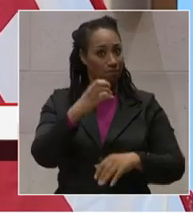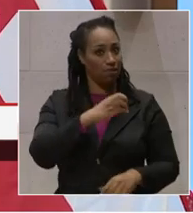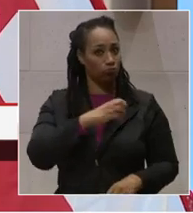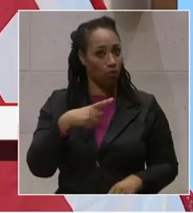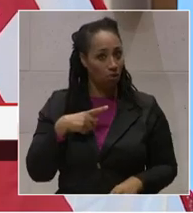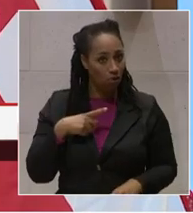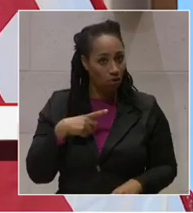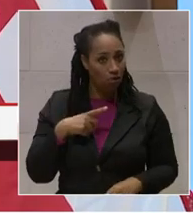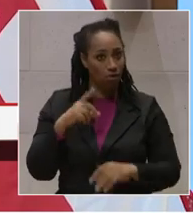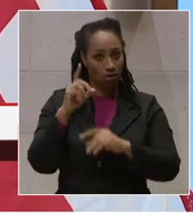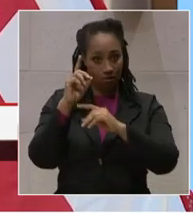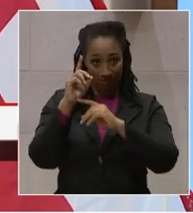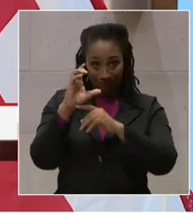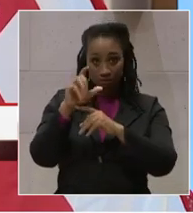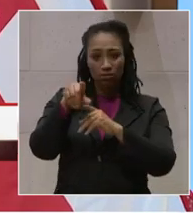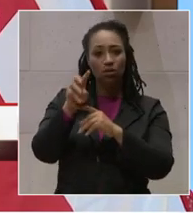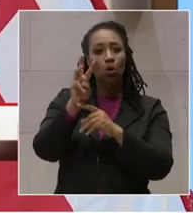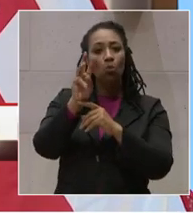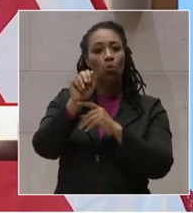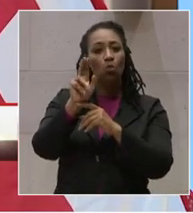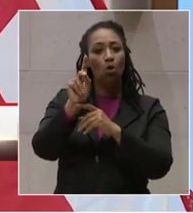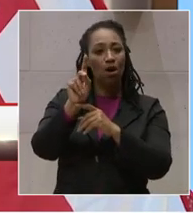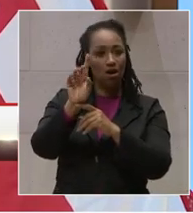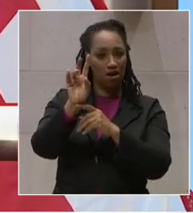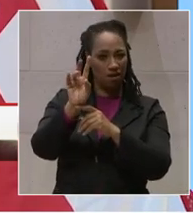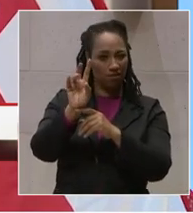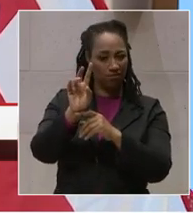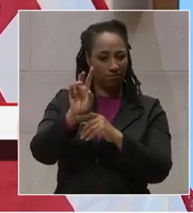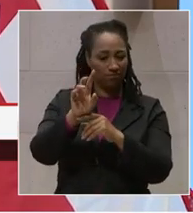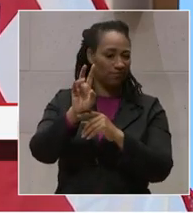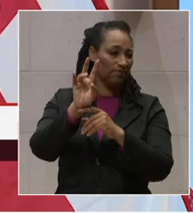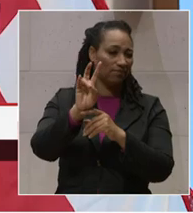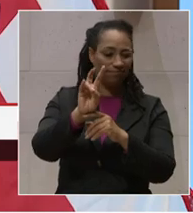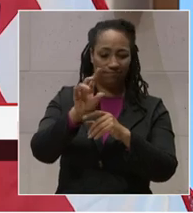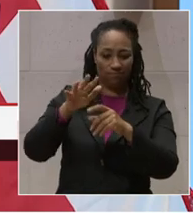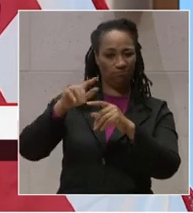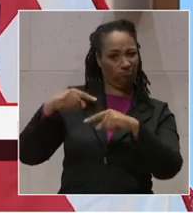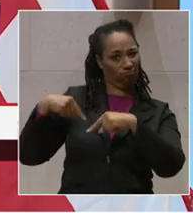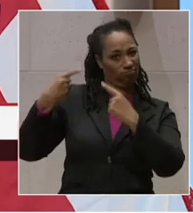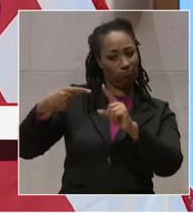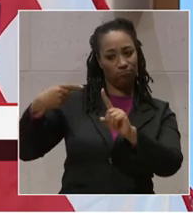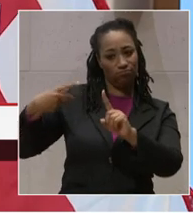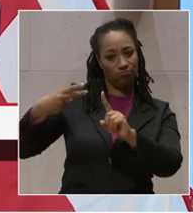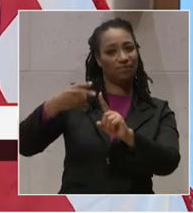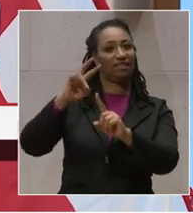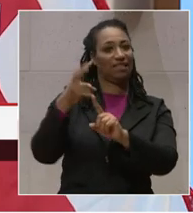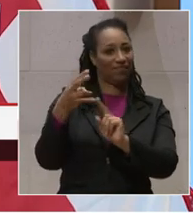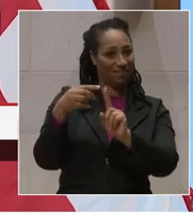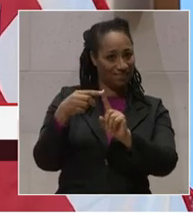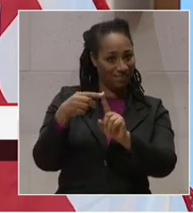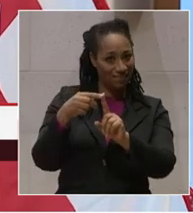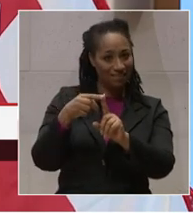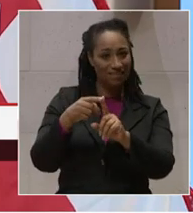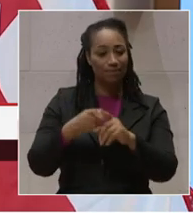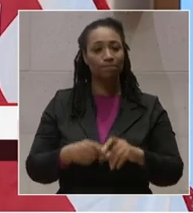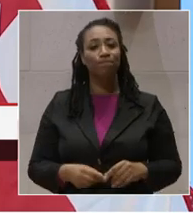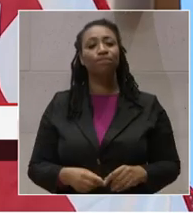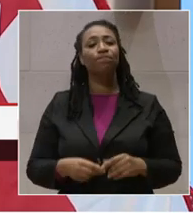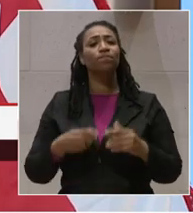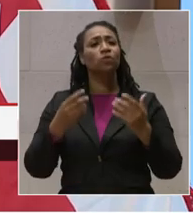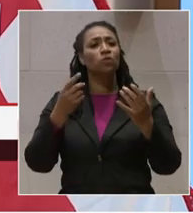mayor since 2016, a leader in housing supply in our nation, especially in our